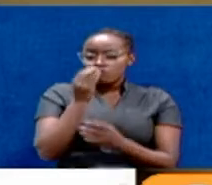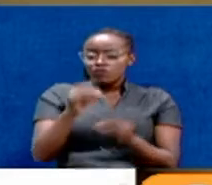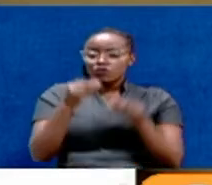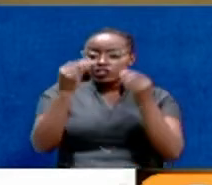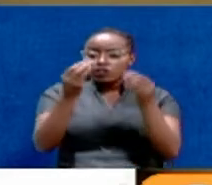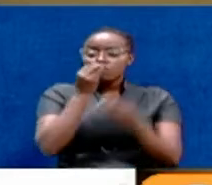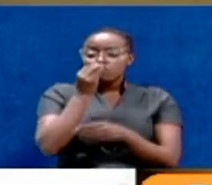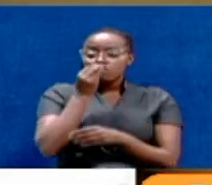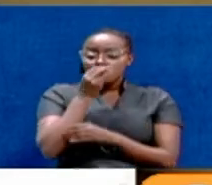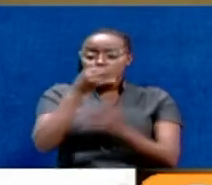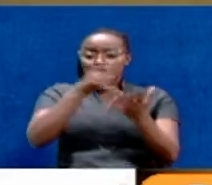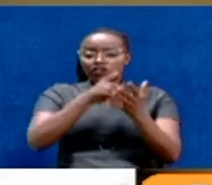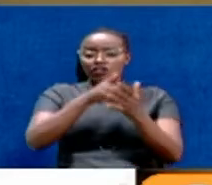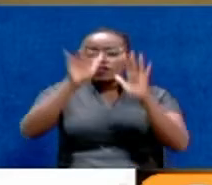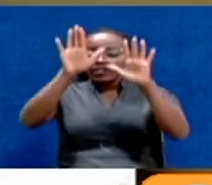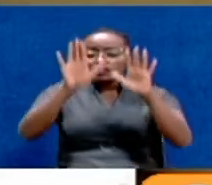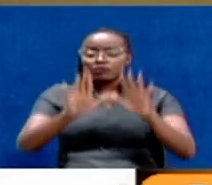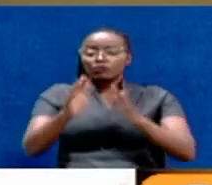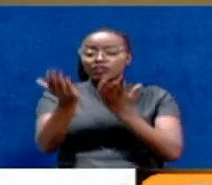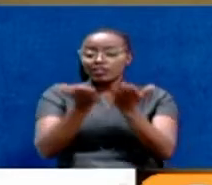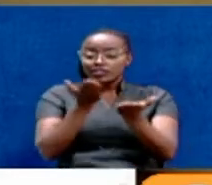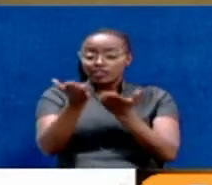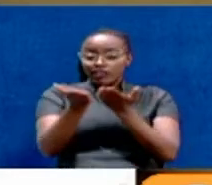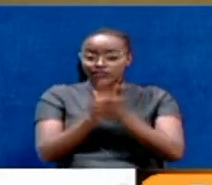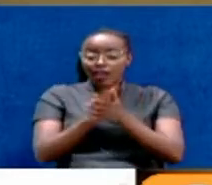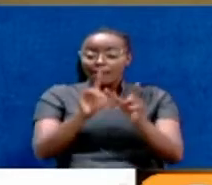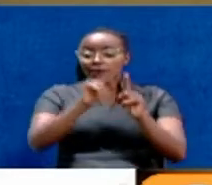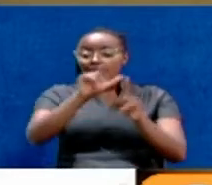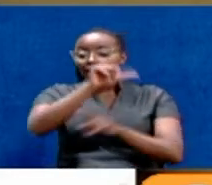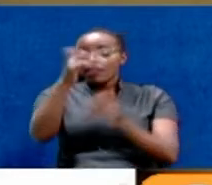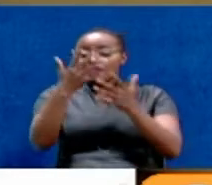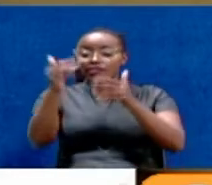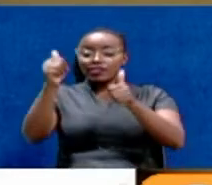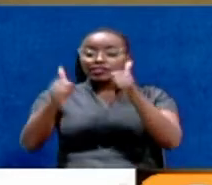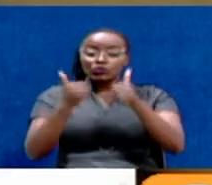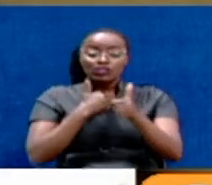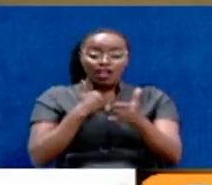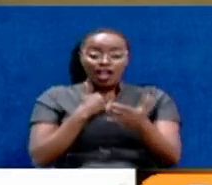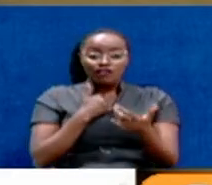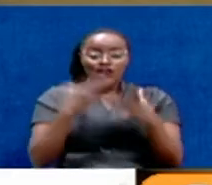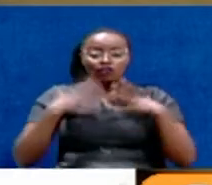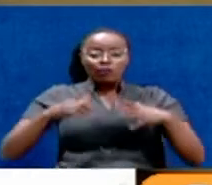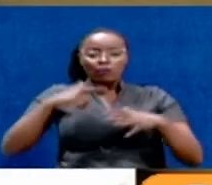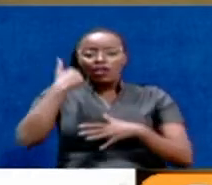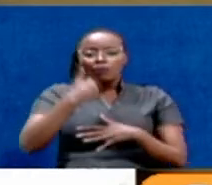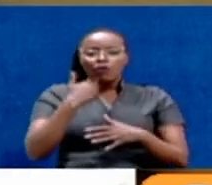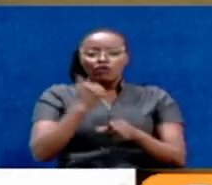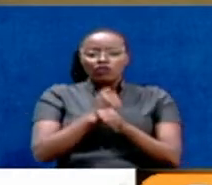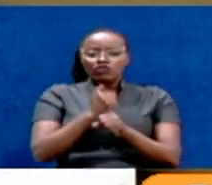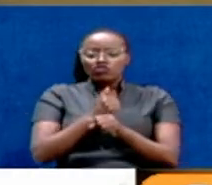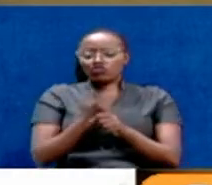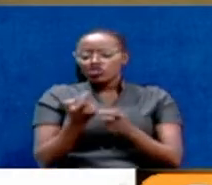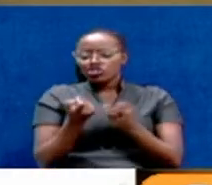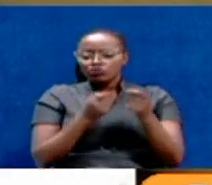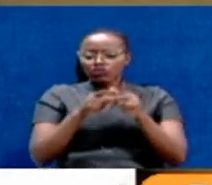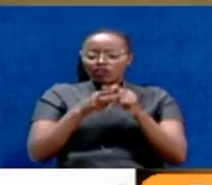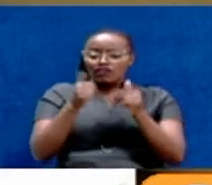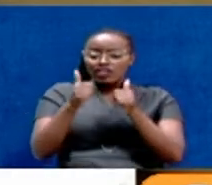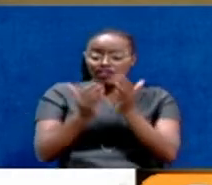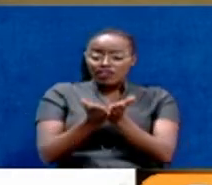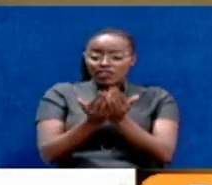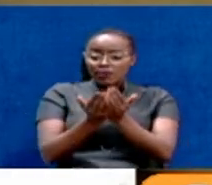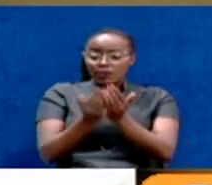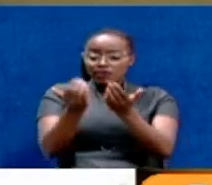supply of food was categorized as an essential service. But there are other things like people who do minor repairs. If a vessel needs a